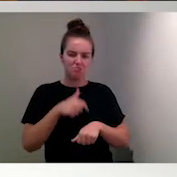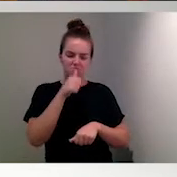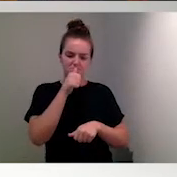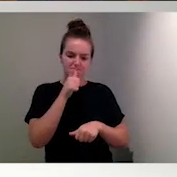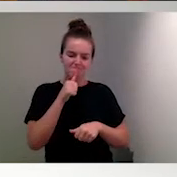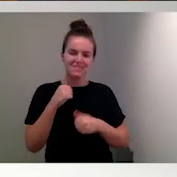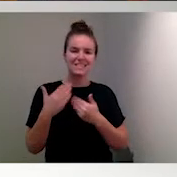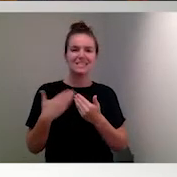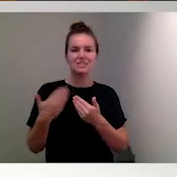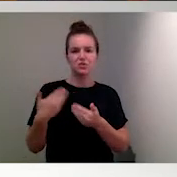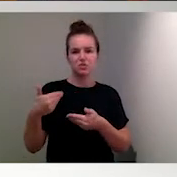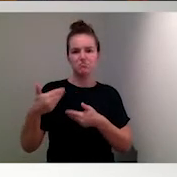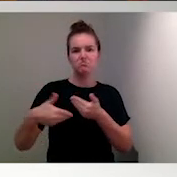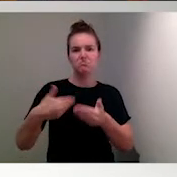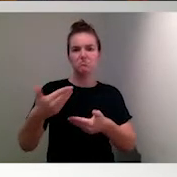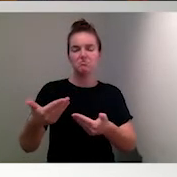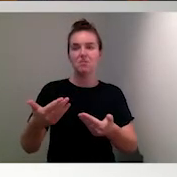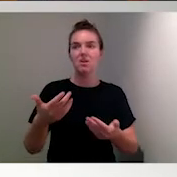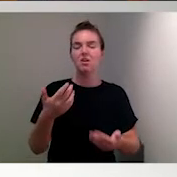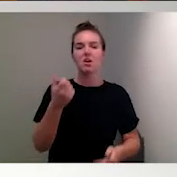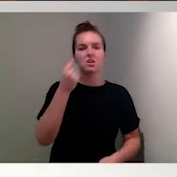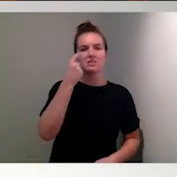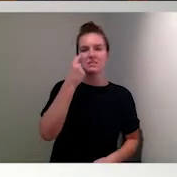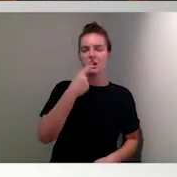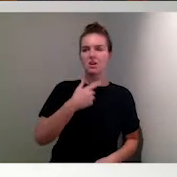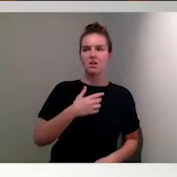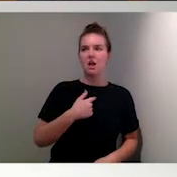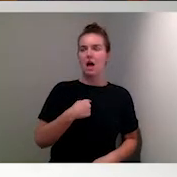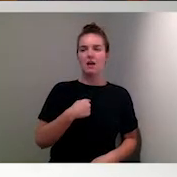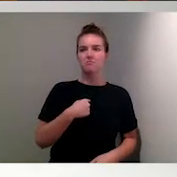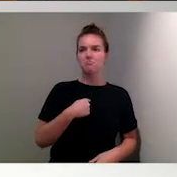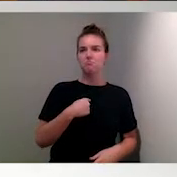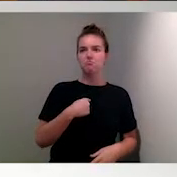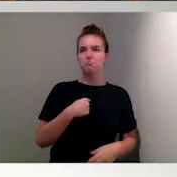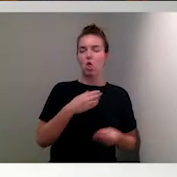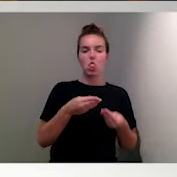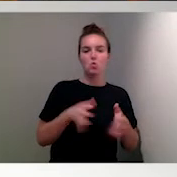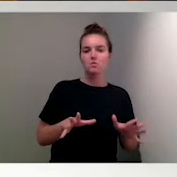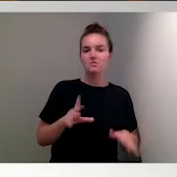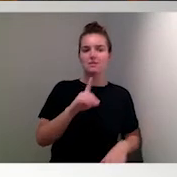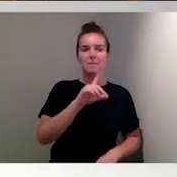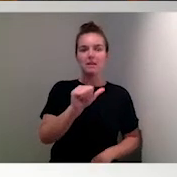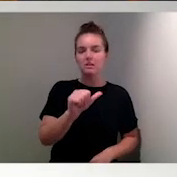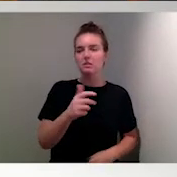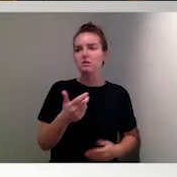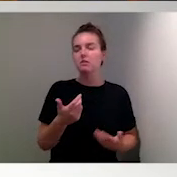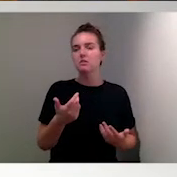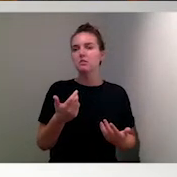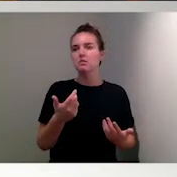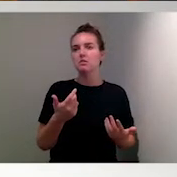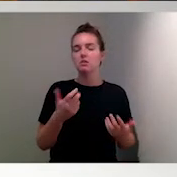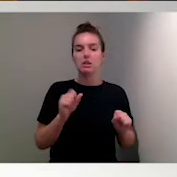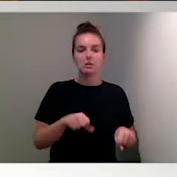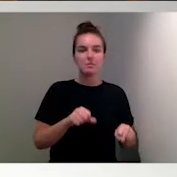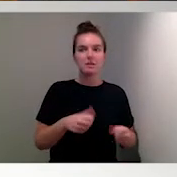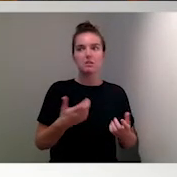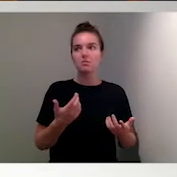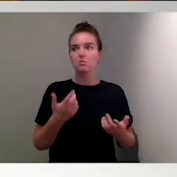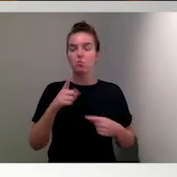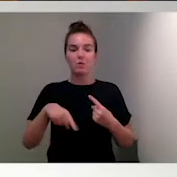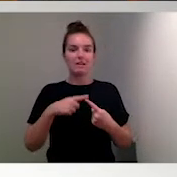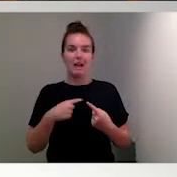lose control of myself, I mean, yeah, we'll go there, we'll talk about that. I have accidents because I lose feeling.